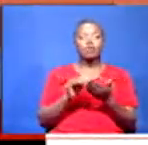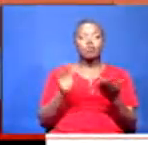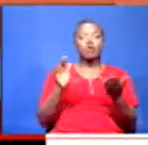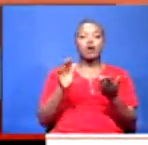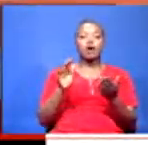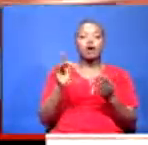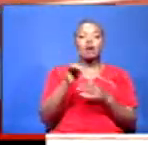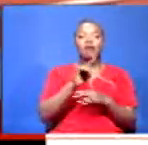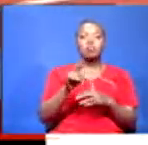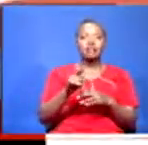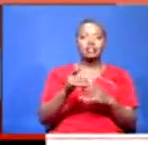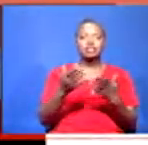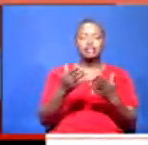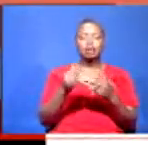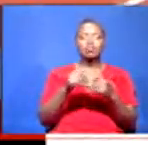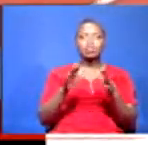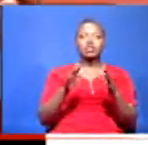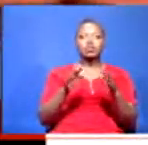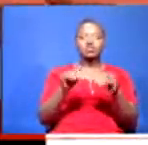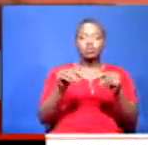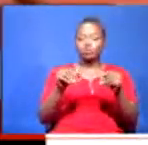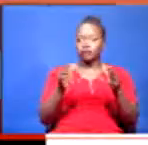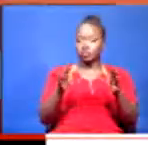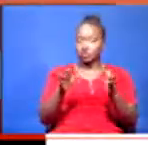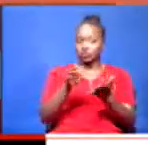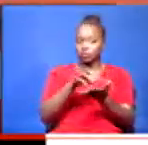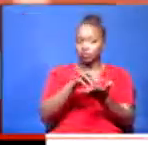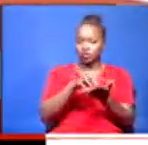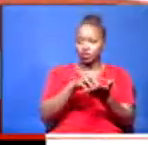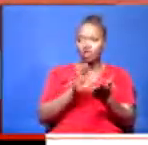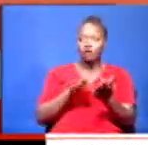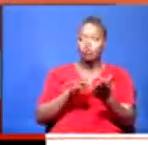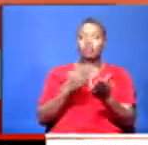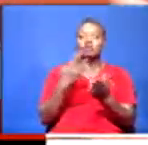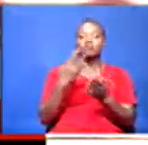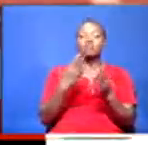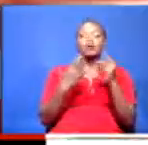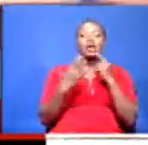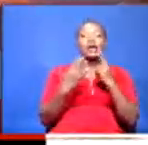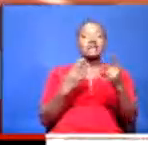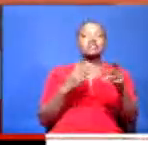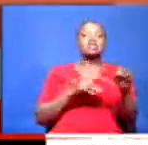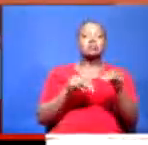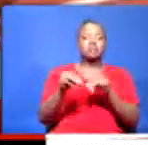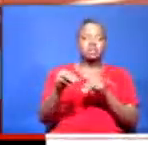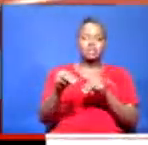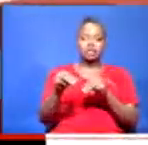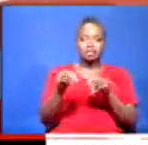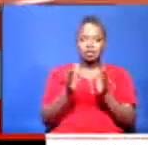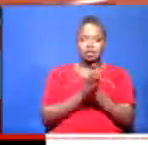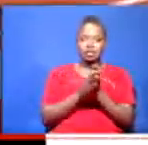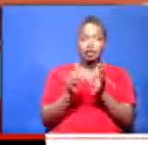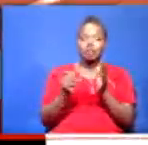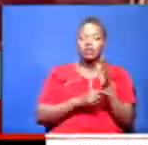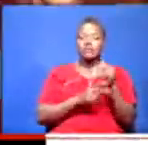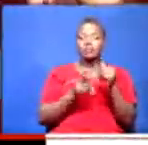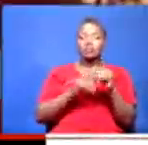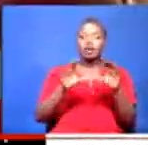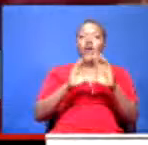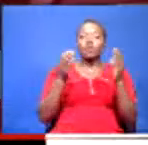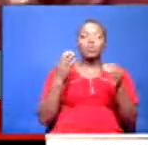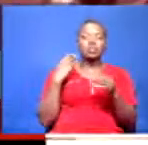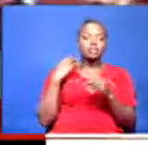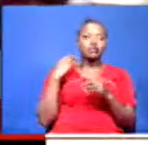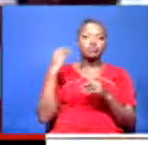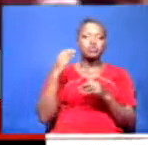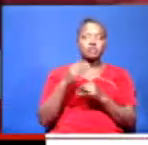has lost its potential qualification place in the women's 4x100 meters relay in July's World Championship. For Sports